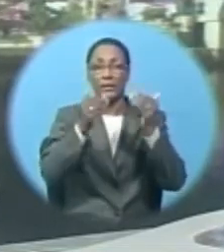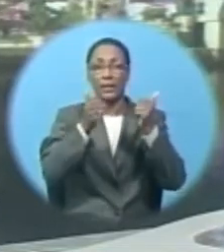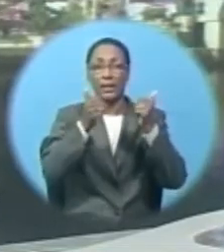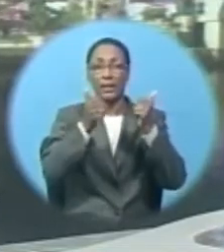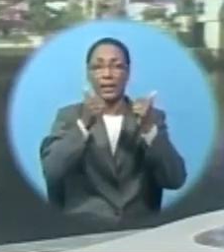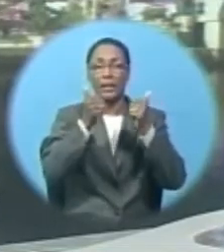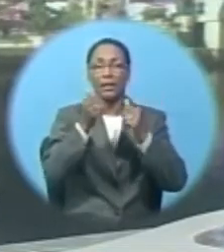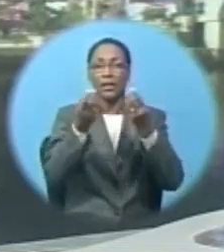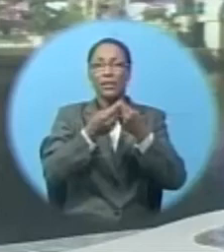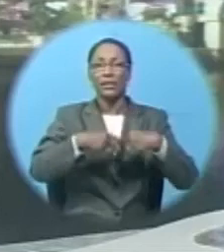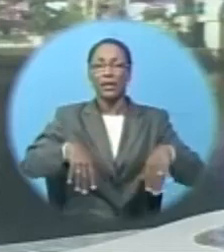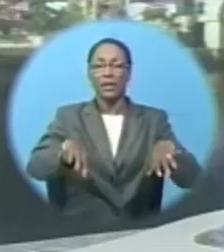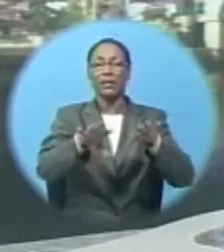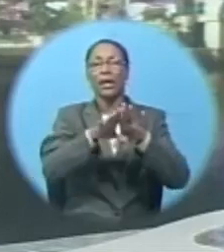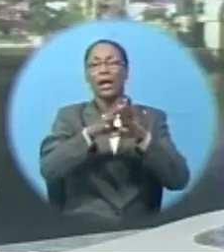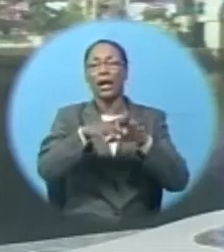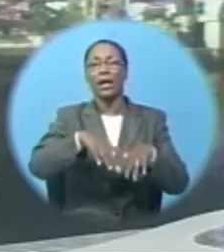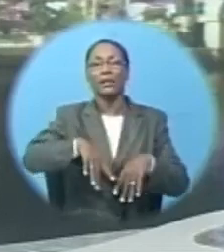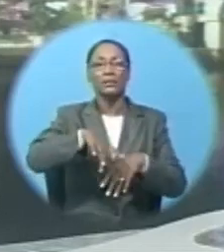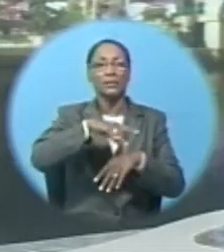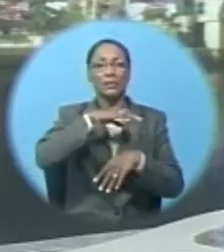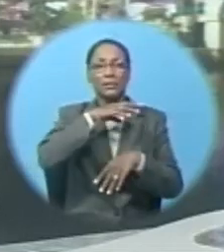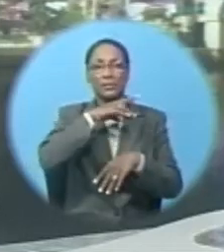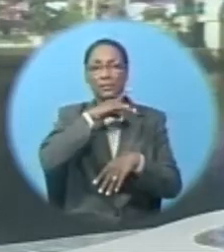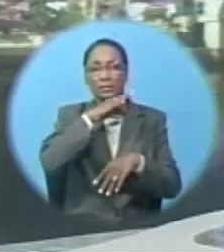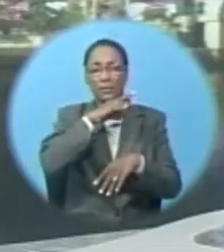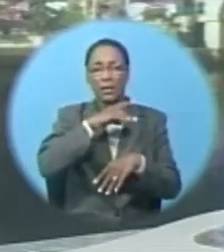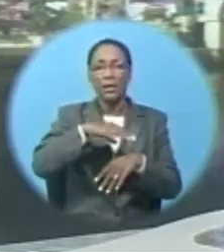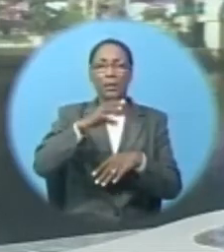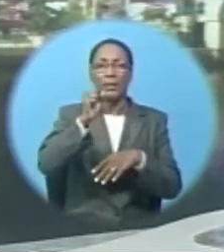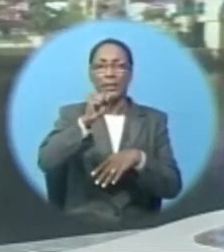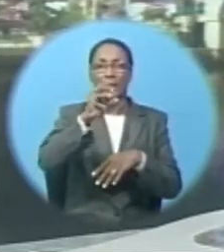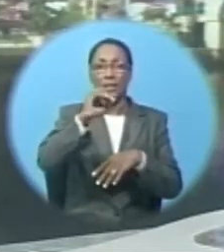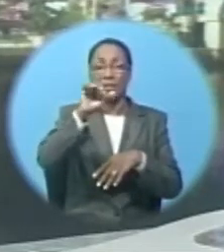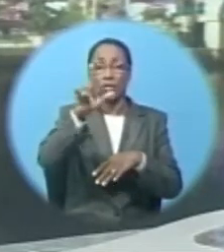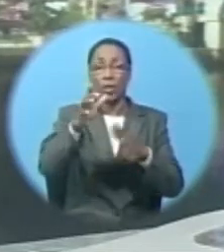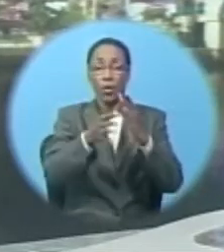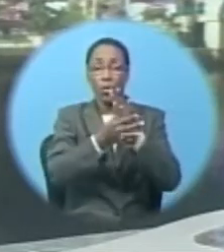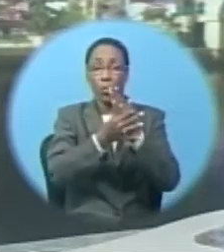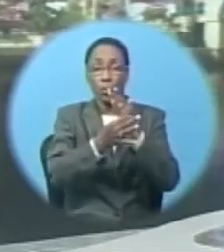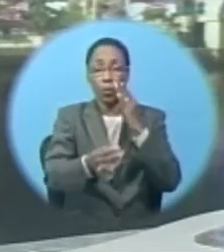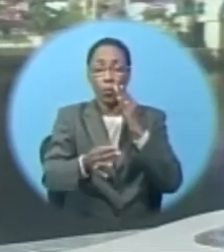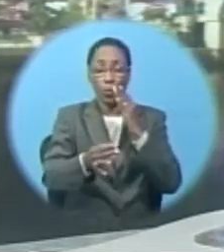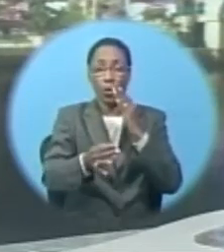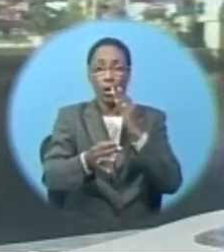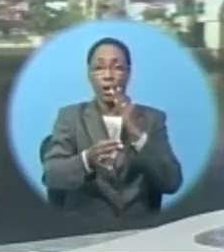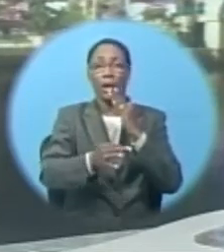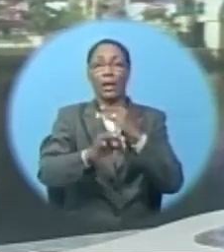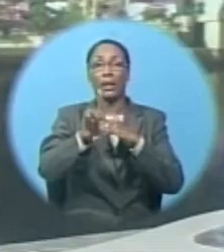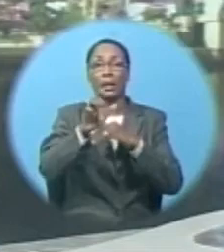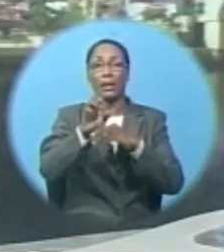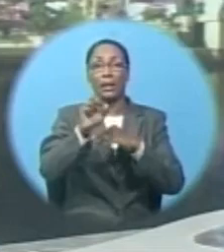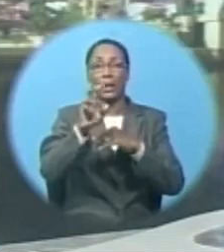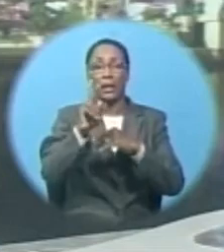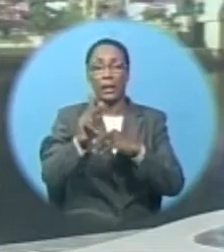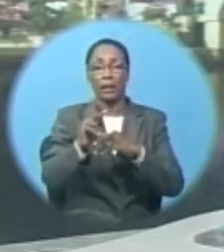by a Sol pipeline leak were given the opportunity by attorney-at-law Andrew Pilgrim to voice their